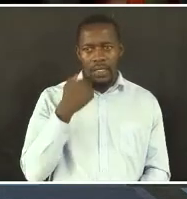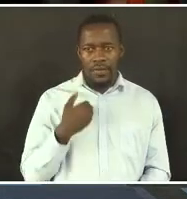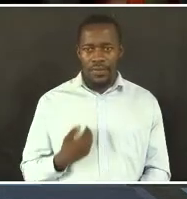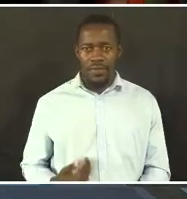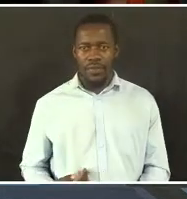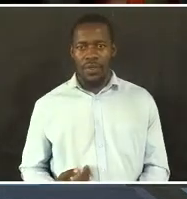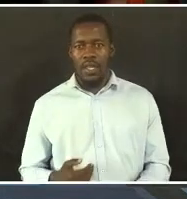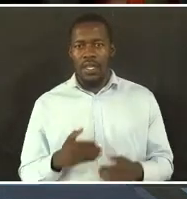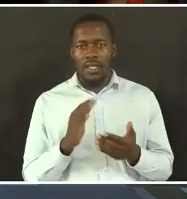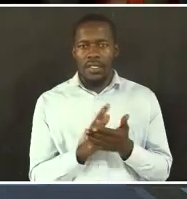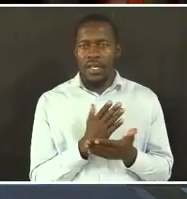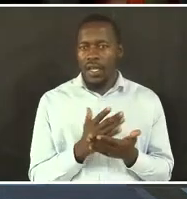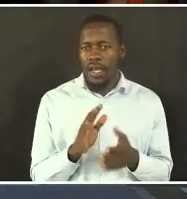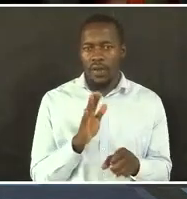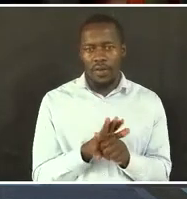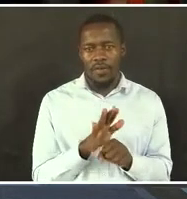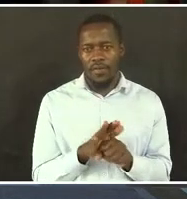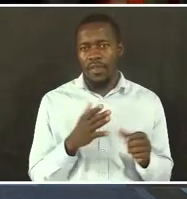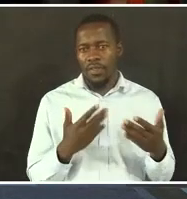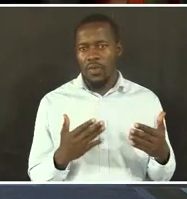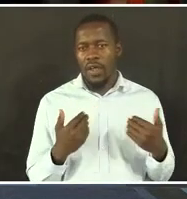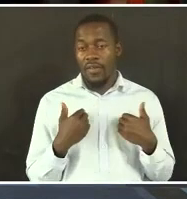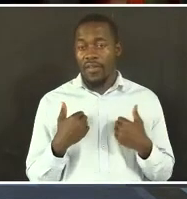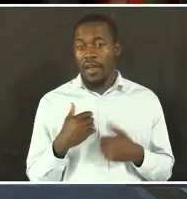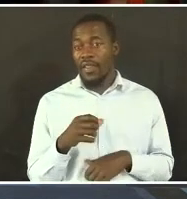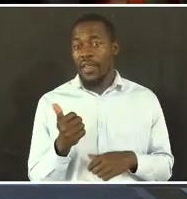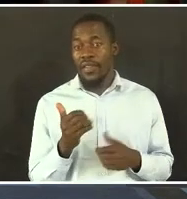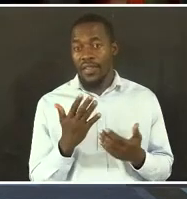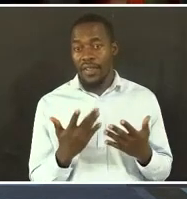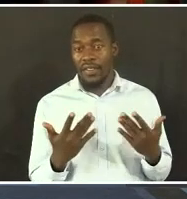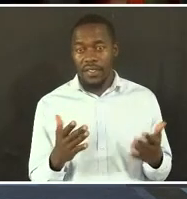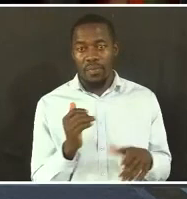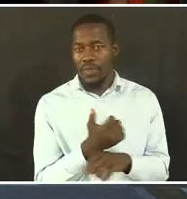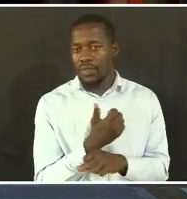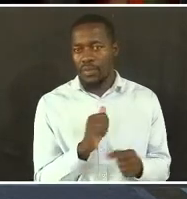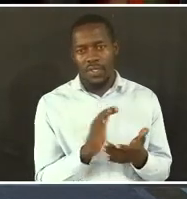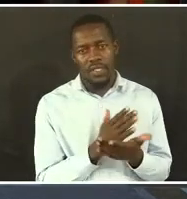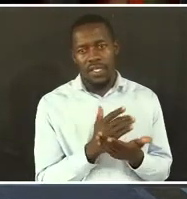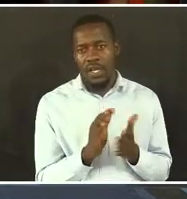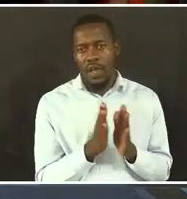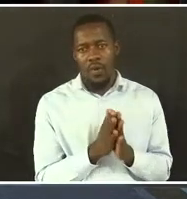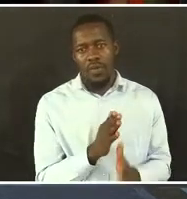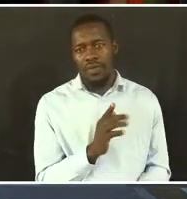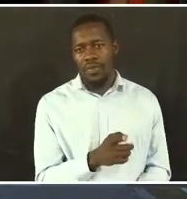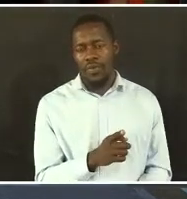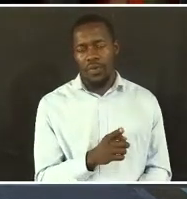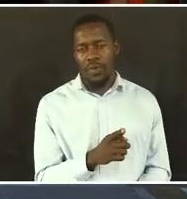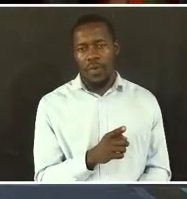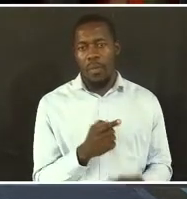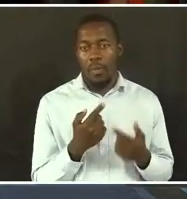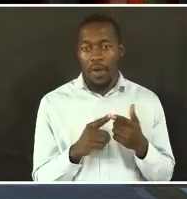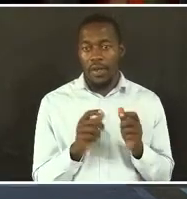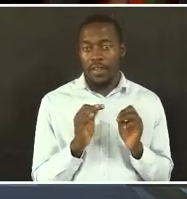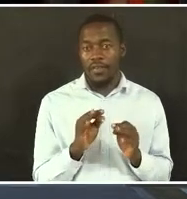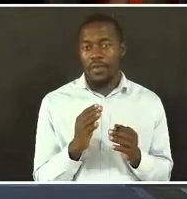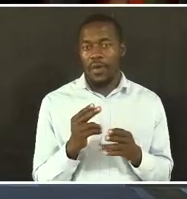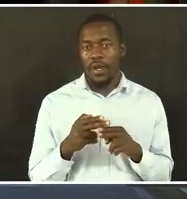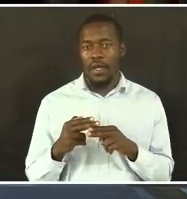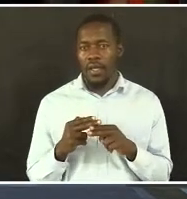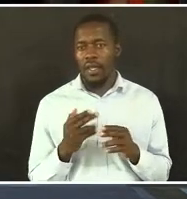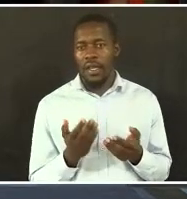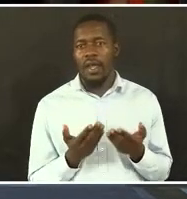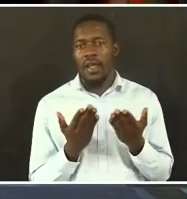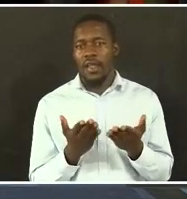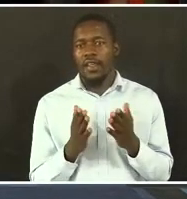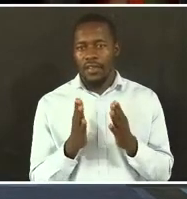tell us that they don't tell even their loved ones. You as a caregiver, it is upon you to